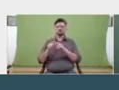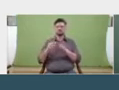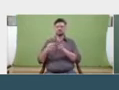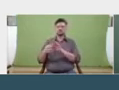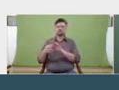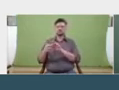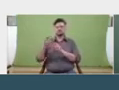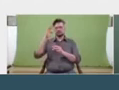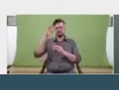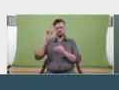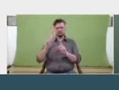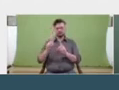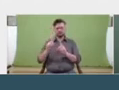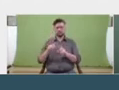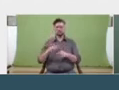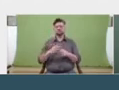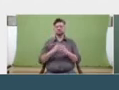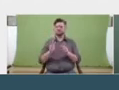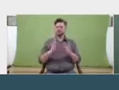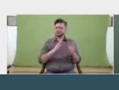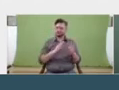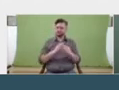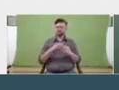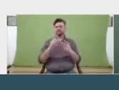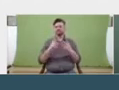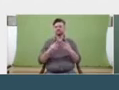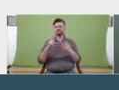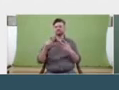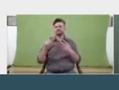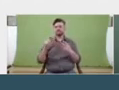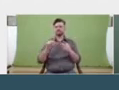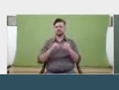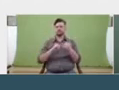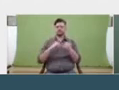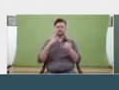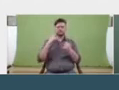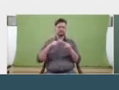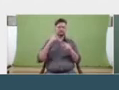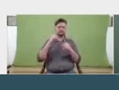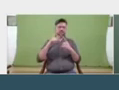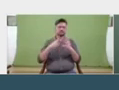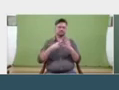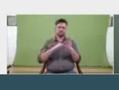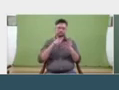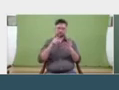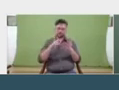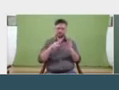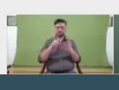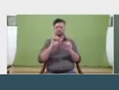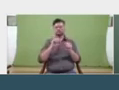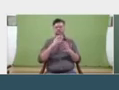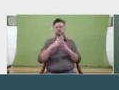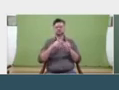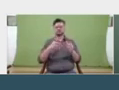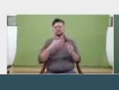that there is something called classifiers which is property of all sign languages and i'll refer to this i won't exactly